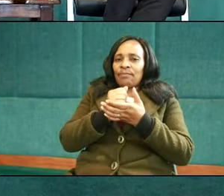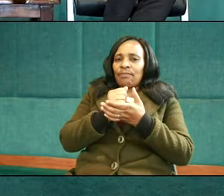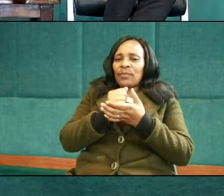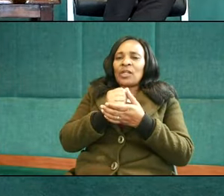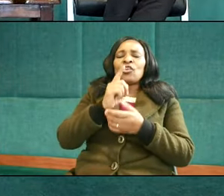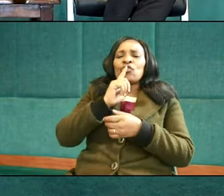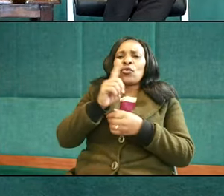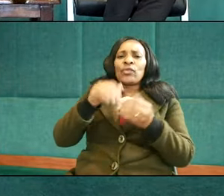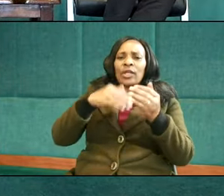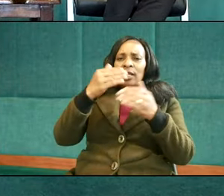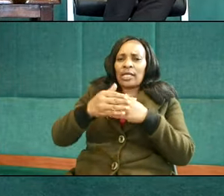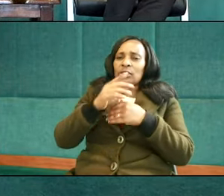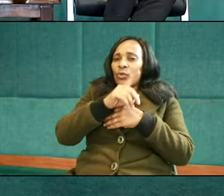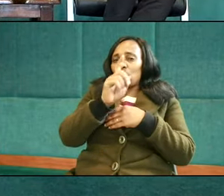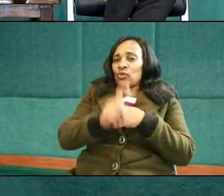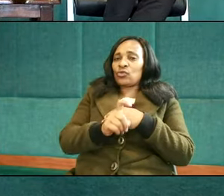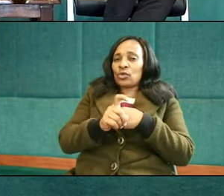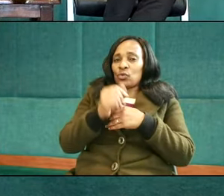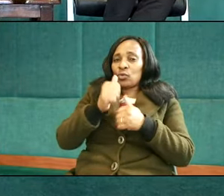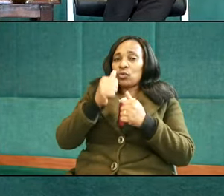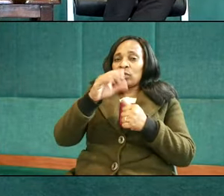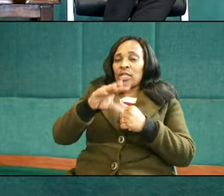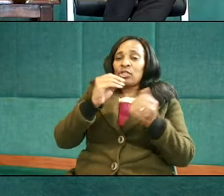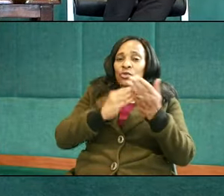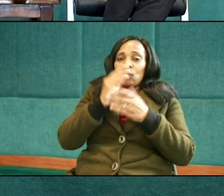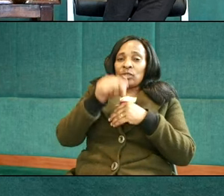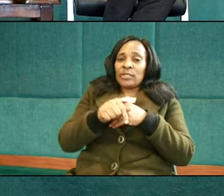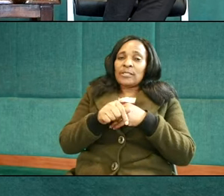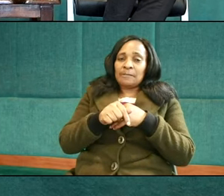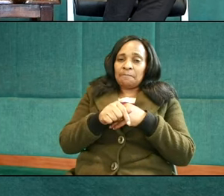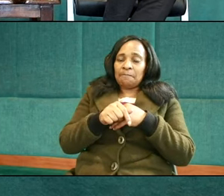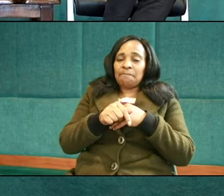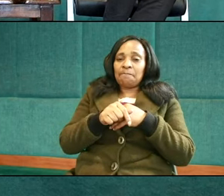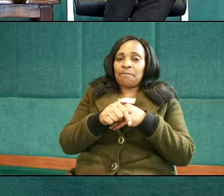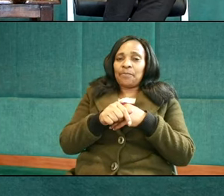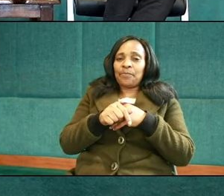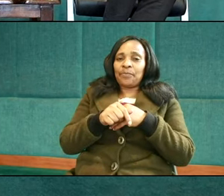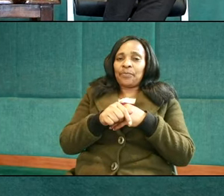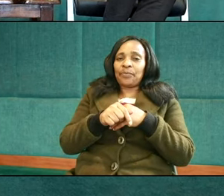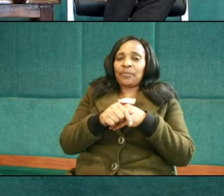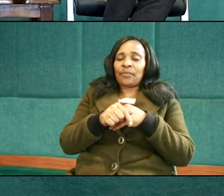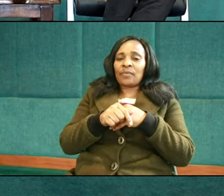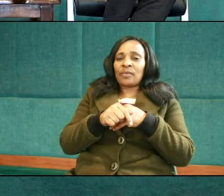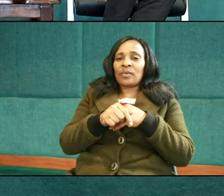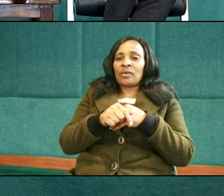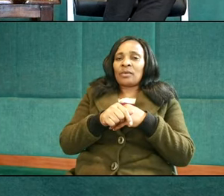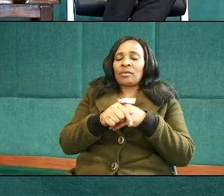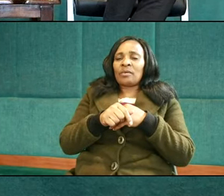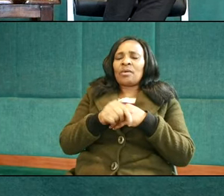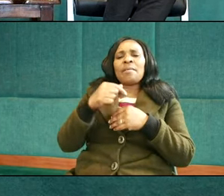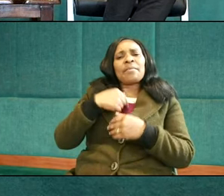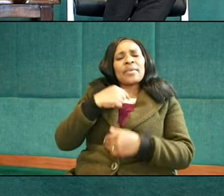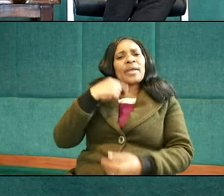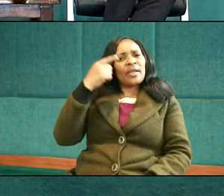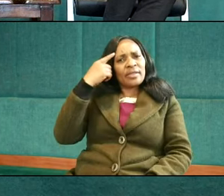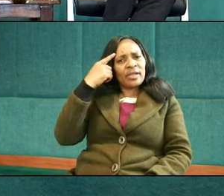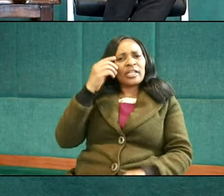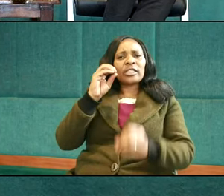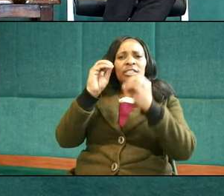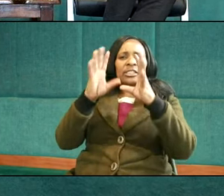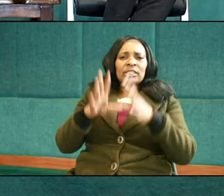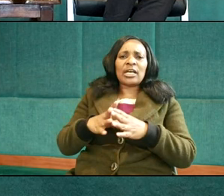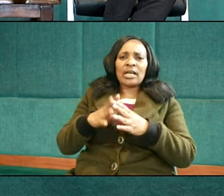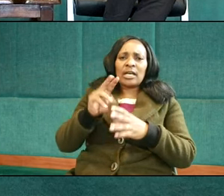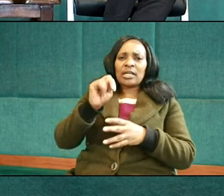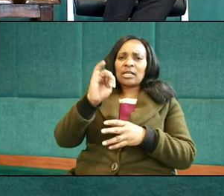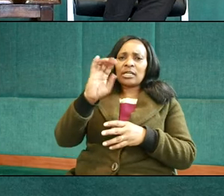Mm-hmm. So the next question, can you take us through that, Shamala? Okay. I think Teacher Nico has